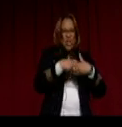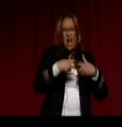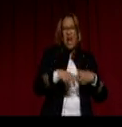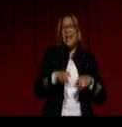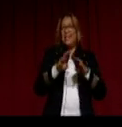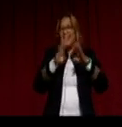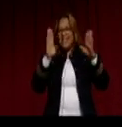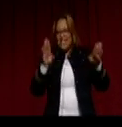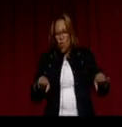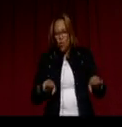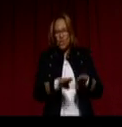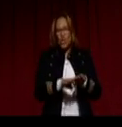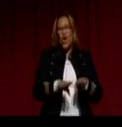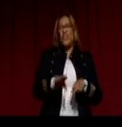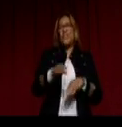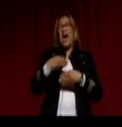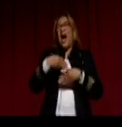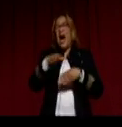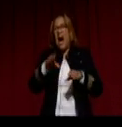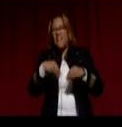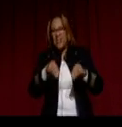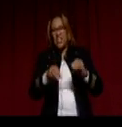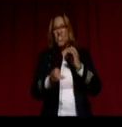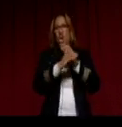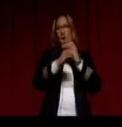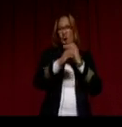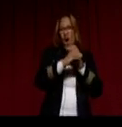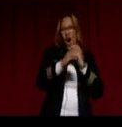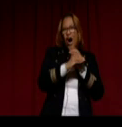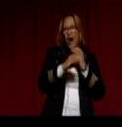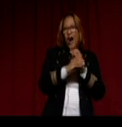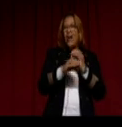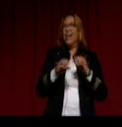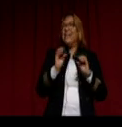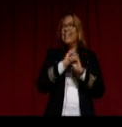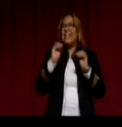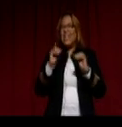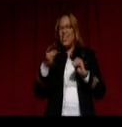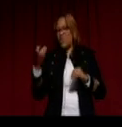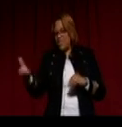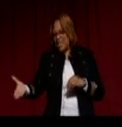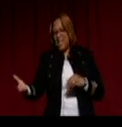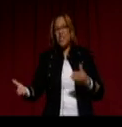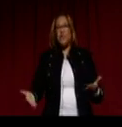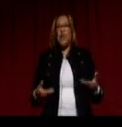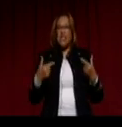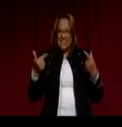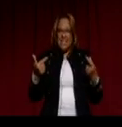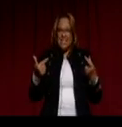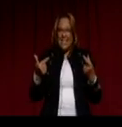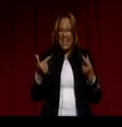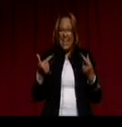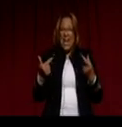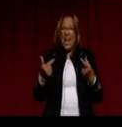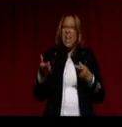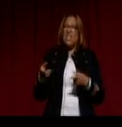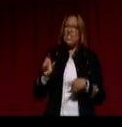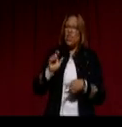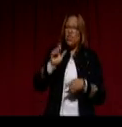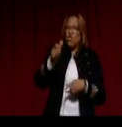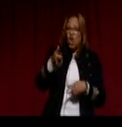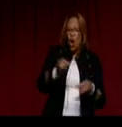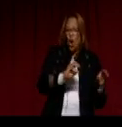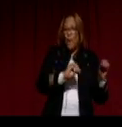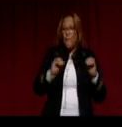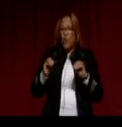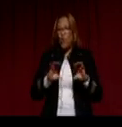car outside, none of those existed. If anything was moved, turned, or done in that age,